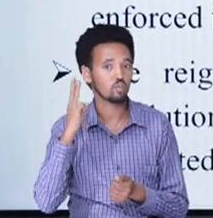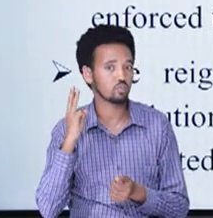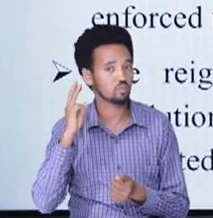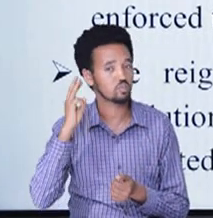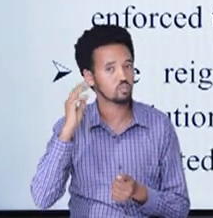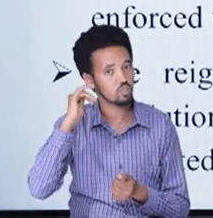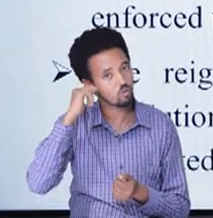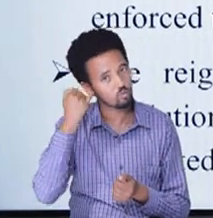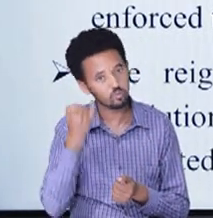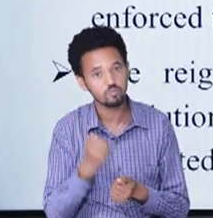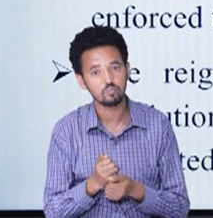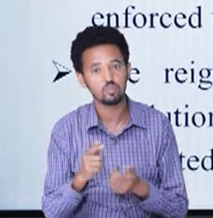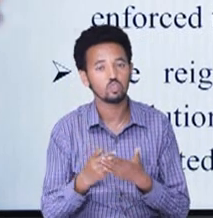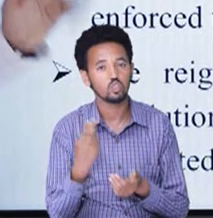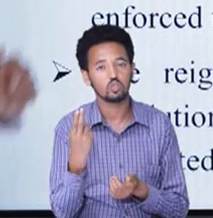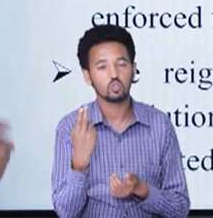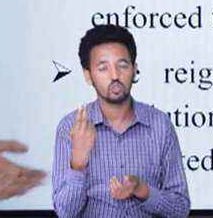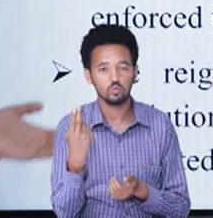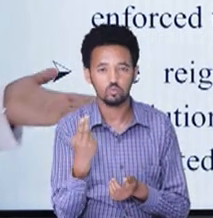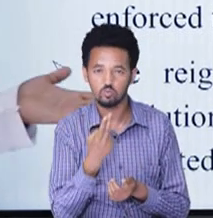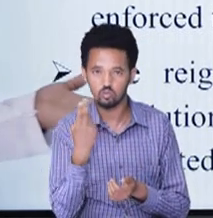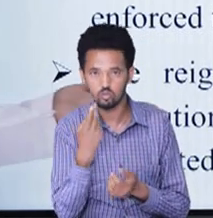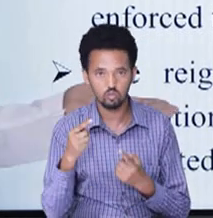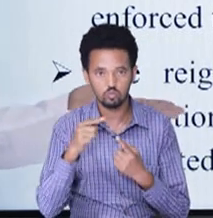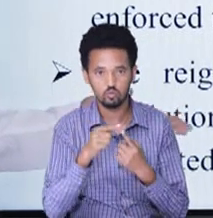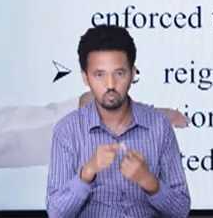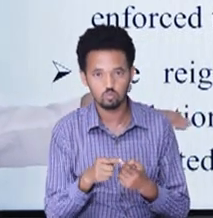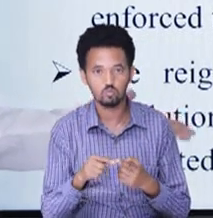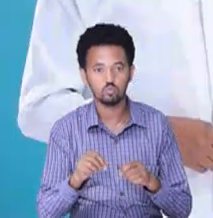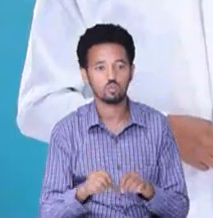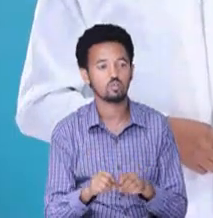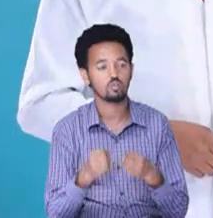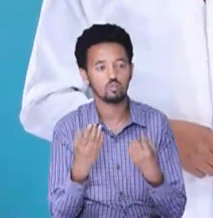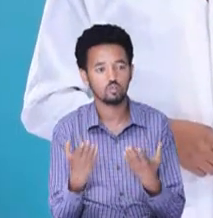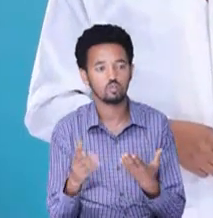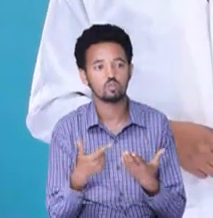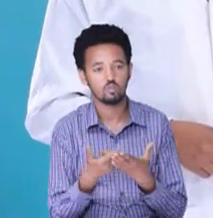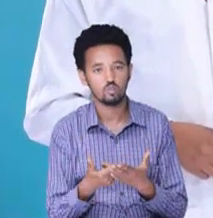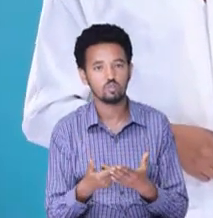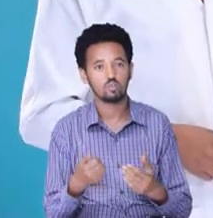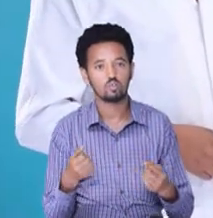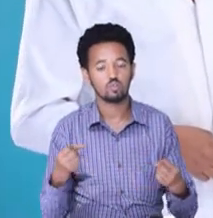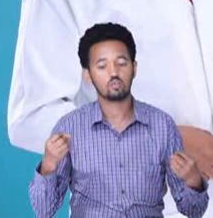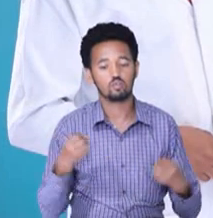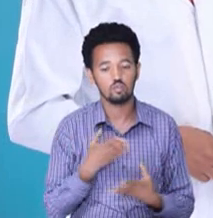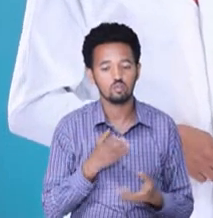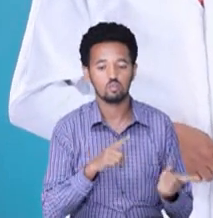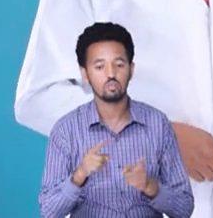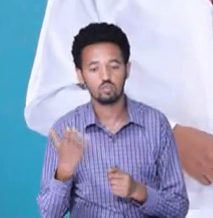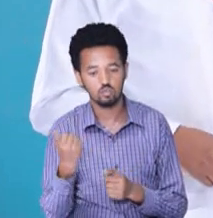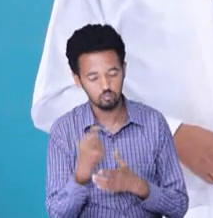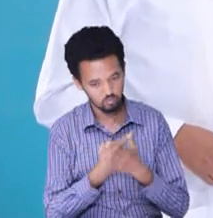The reign of terror was used to crush the counter-revolution. Terrorism meant execution of